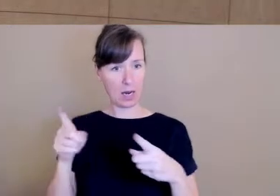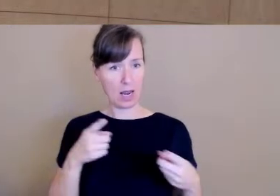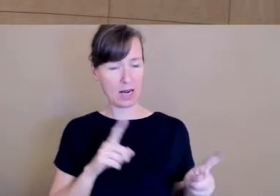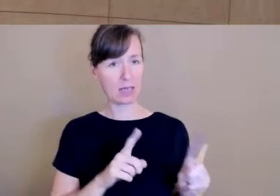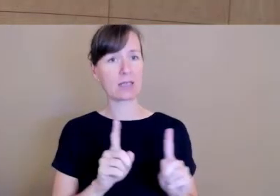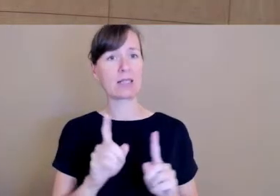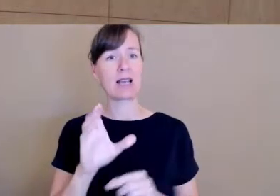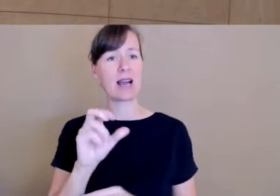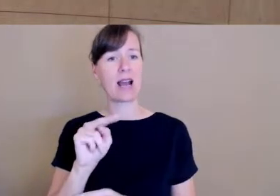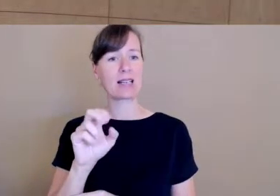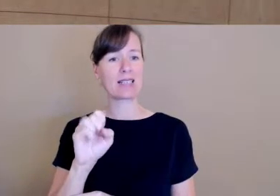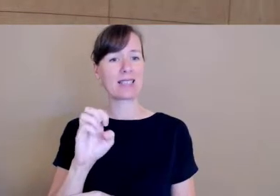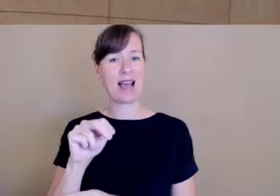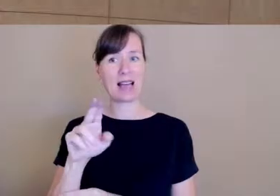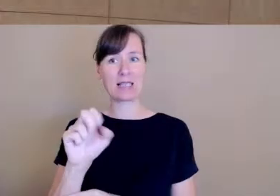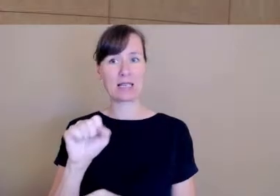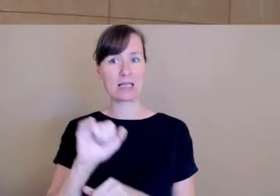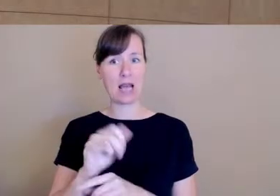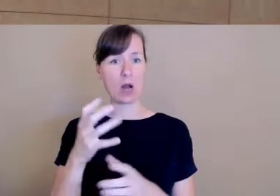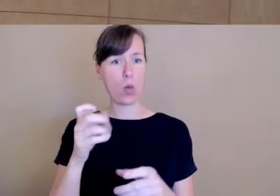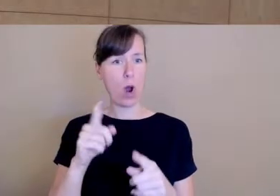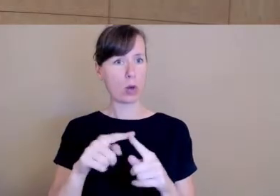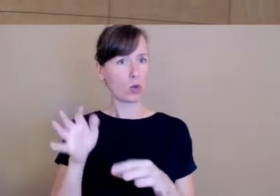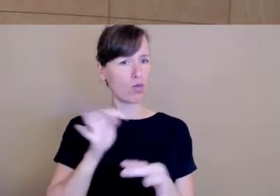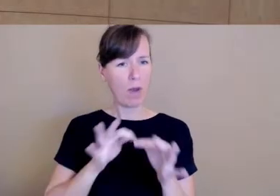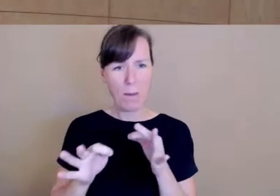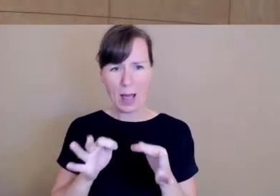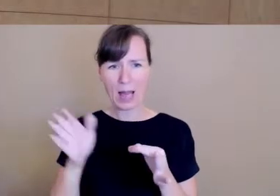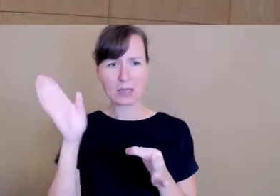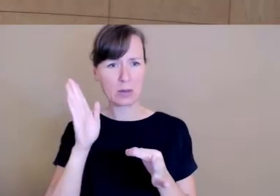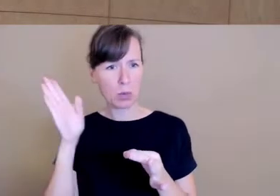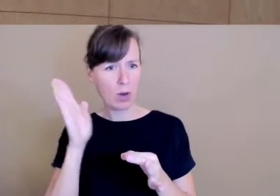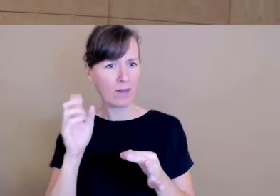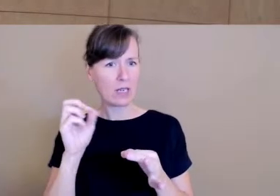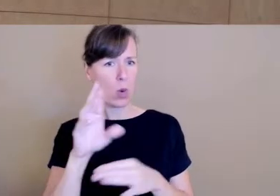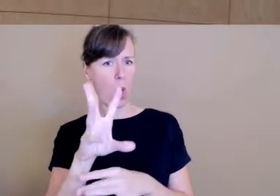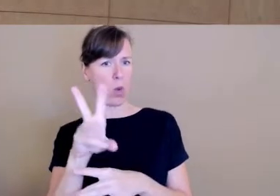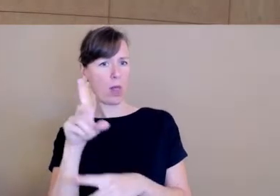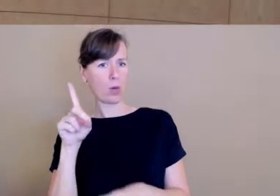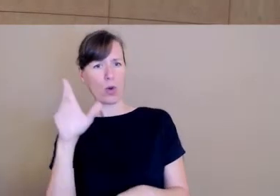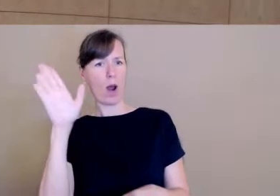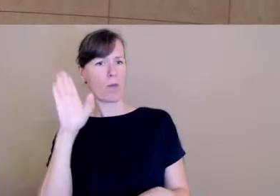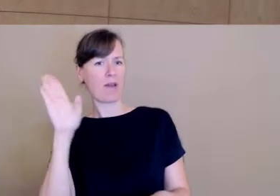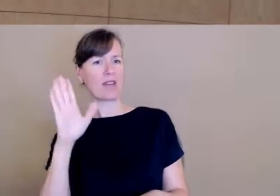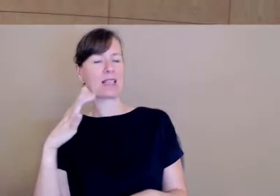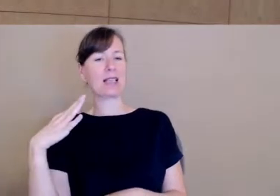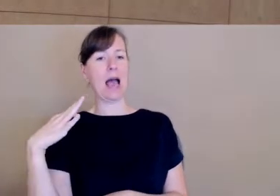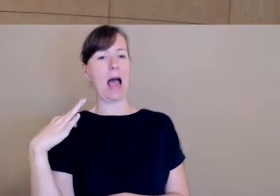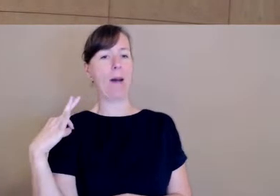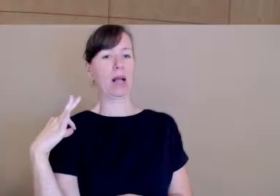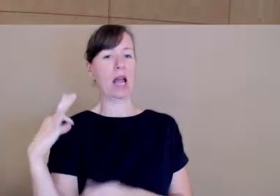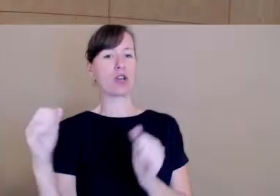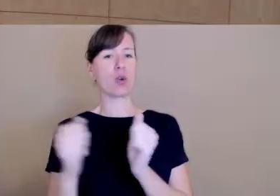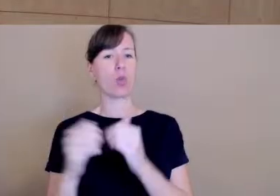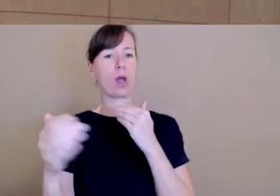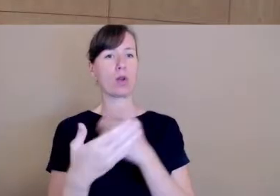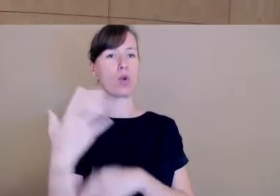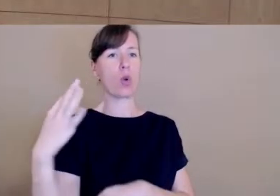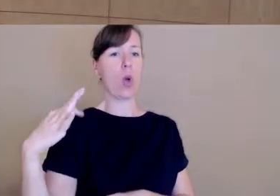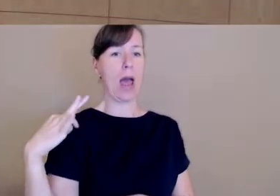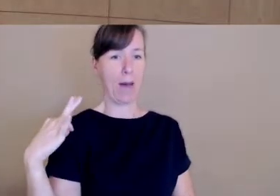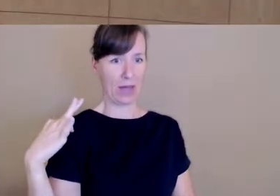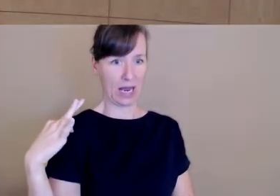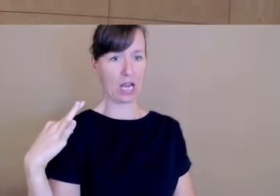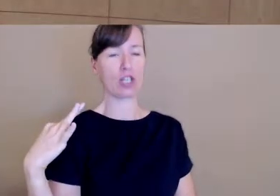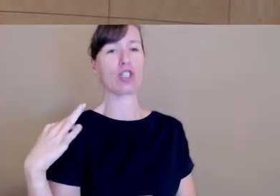your previous, or withdraw, or whatever the verb is, your previous application with a new application, provided it's done by